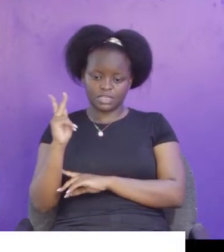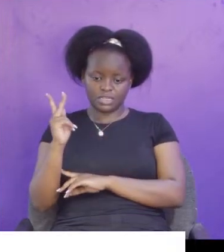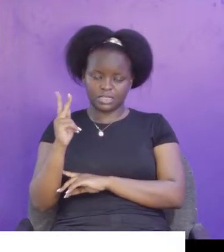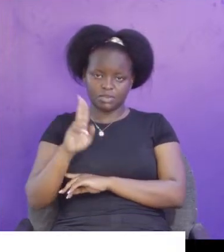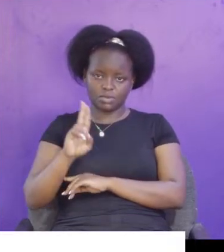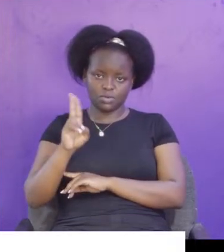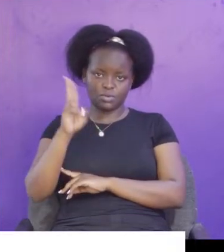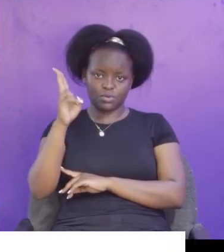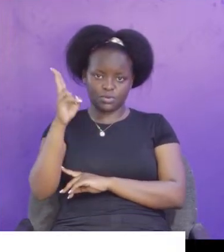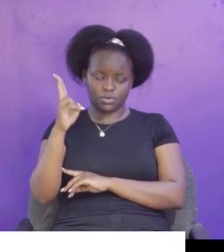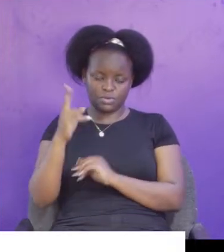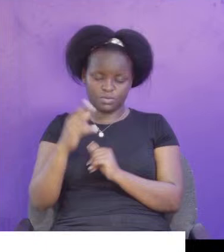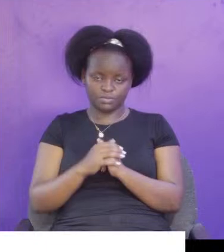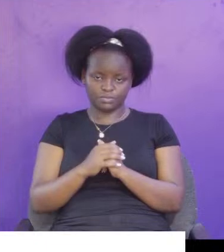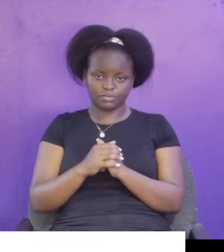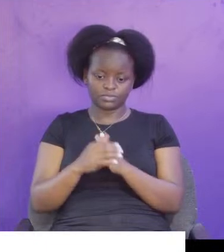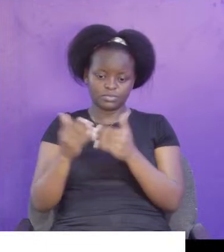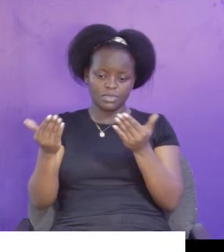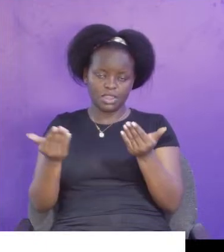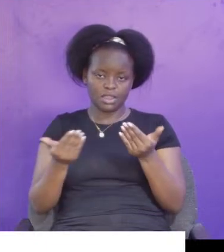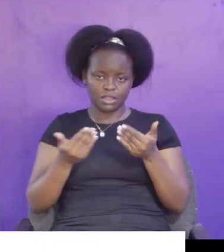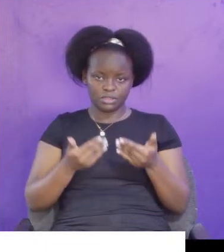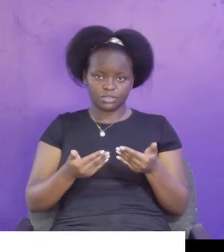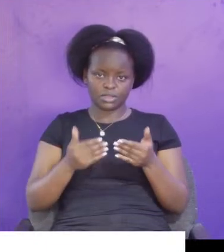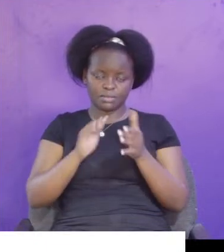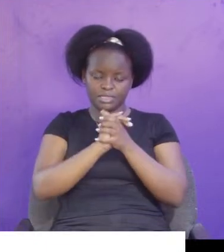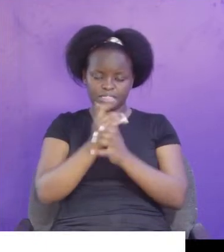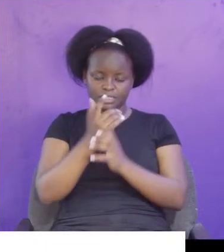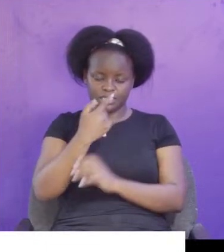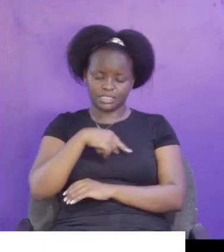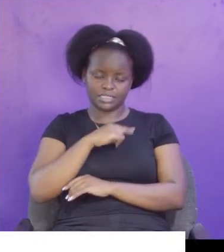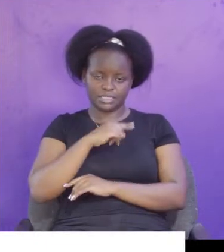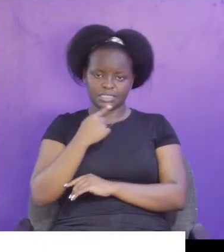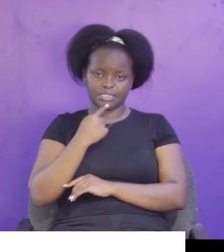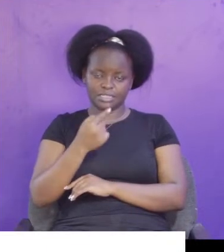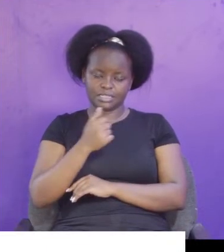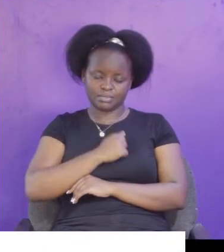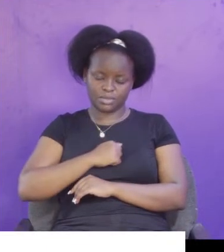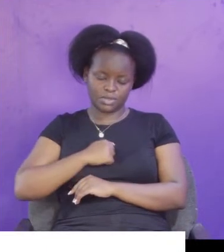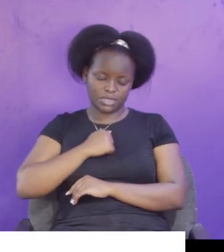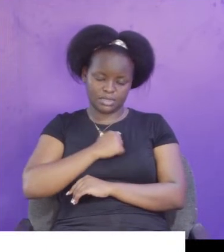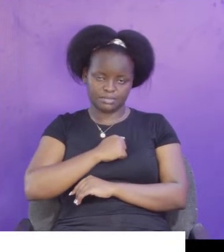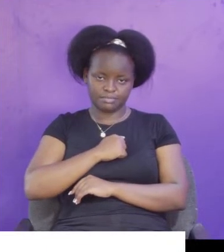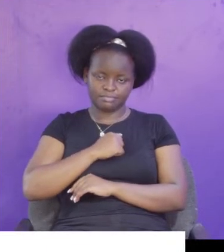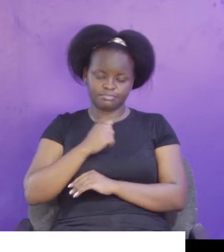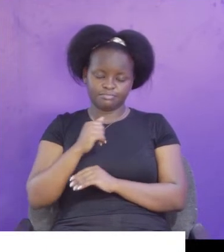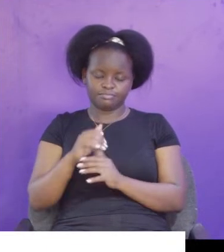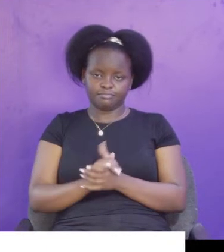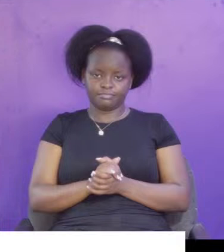Kenyatta, to come and greet us and say pole. Mr. President.